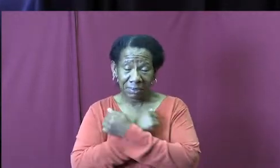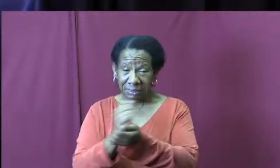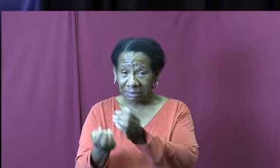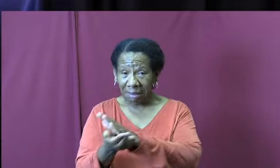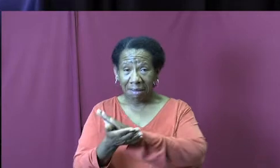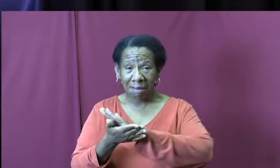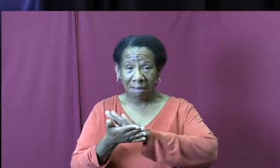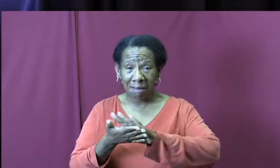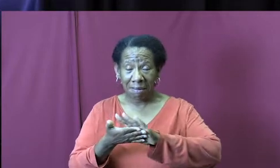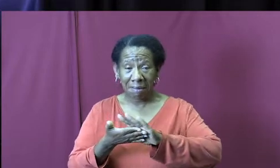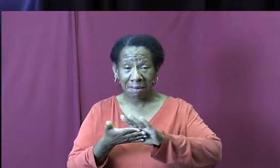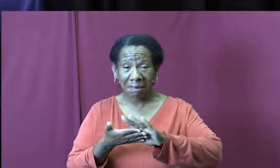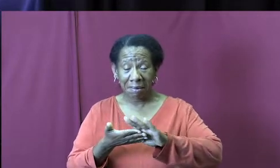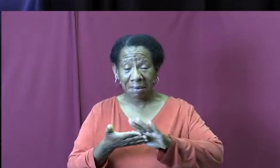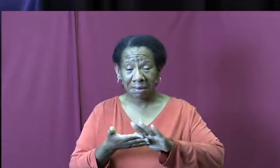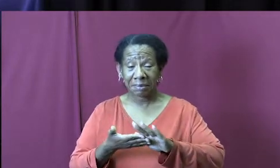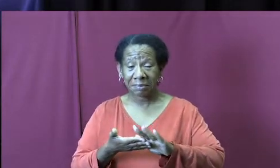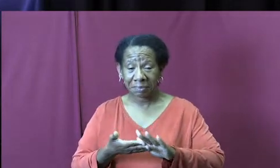So